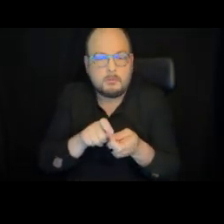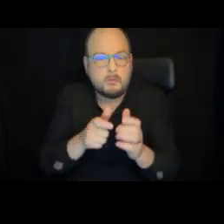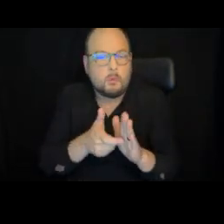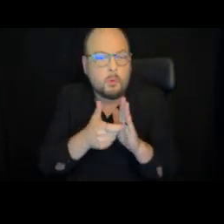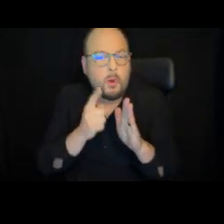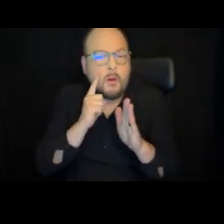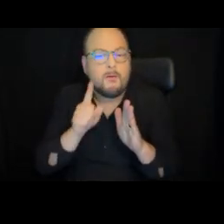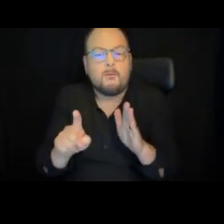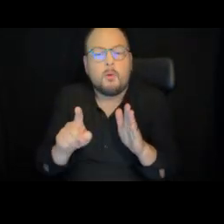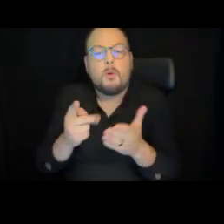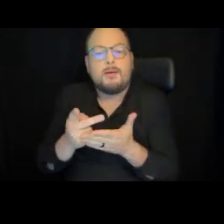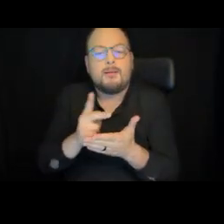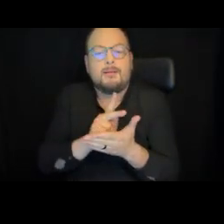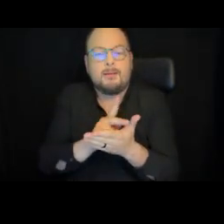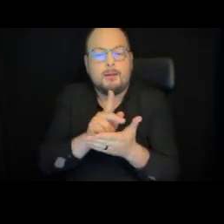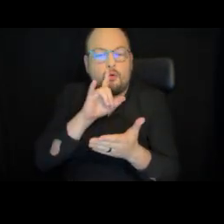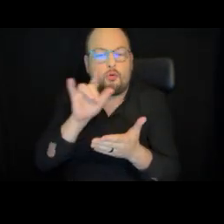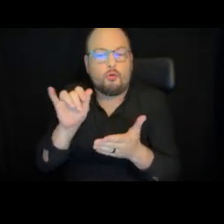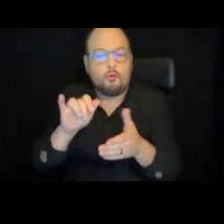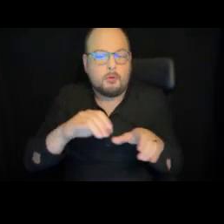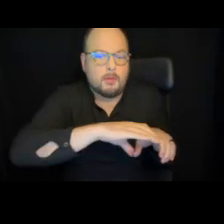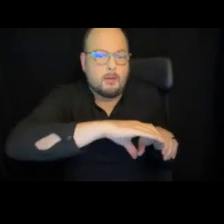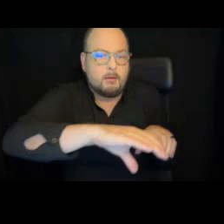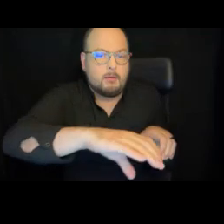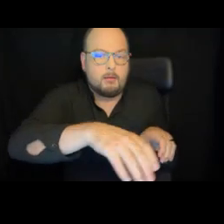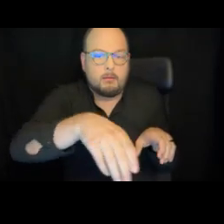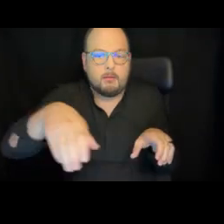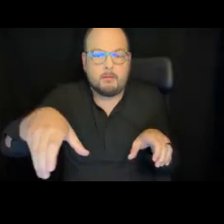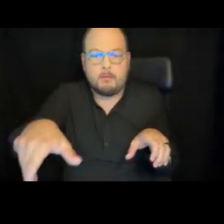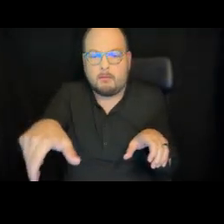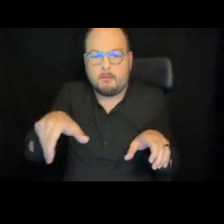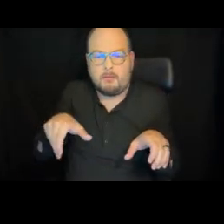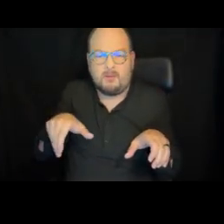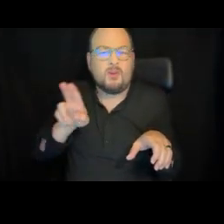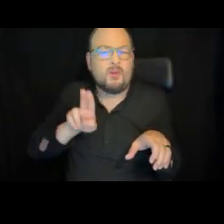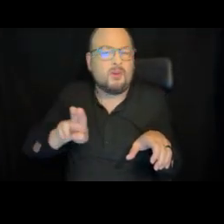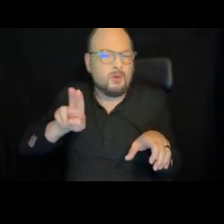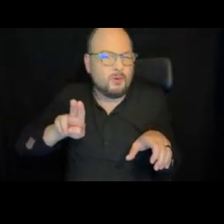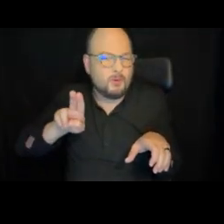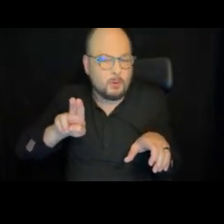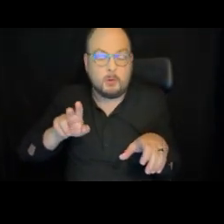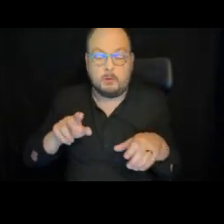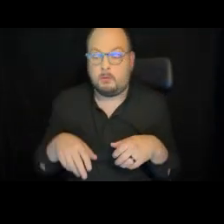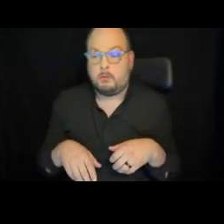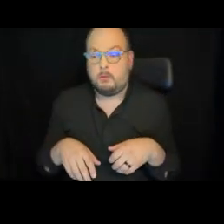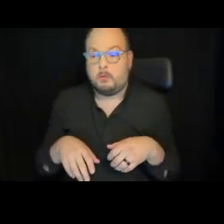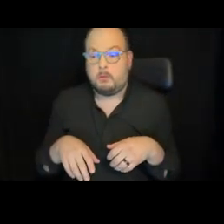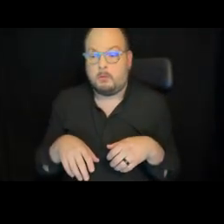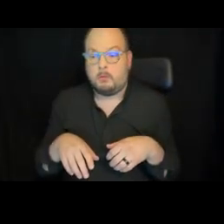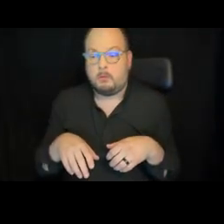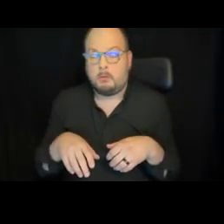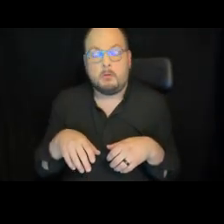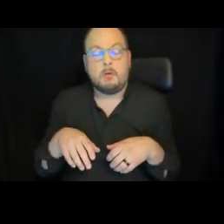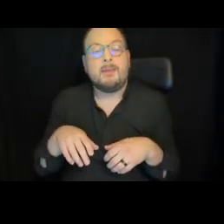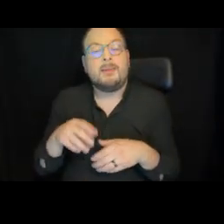U-shaped kitchens. Usable kitchens are not necessarily accessible